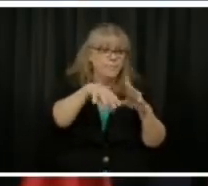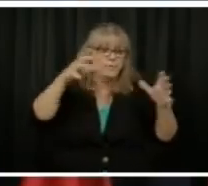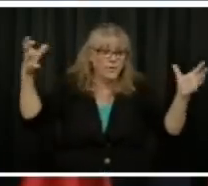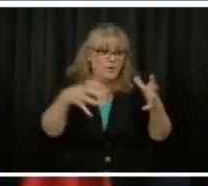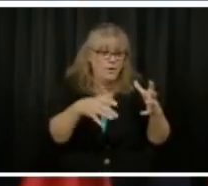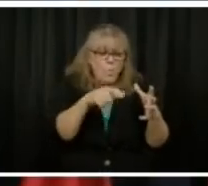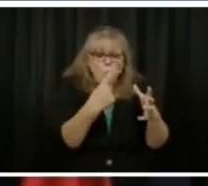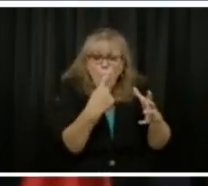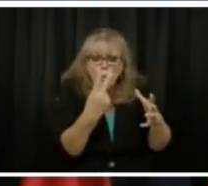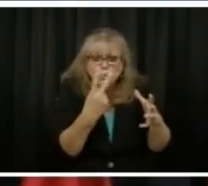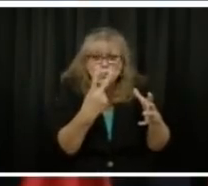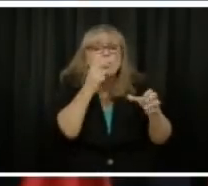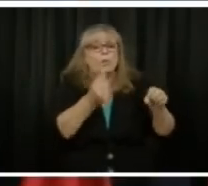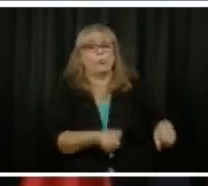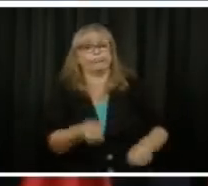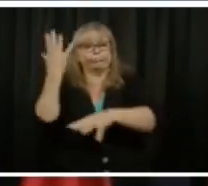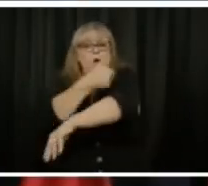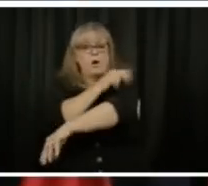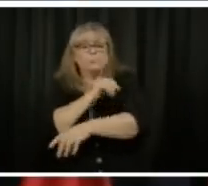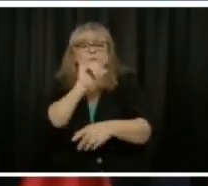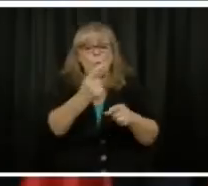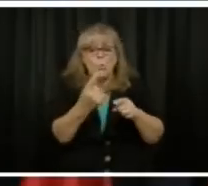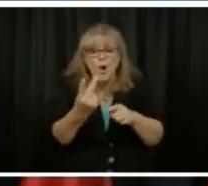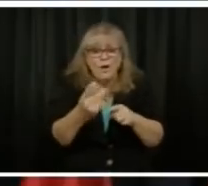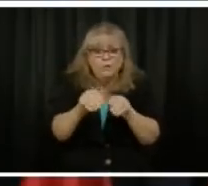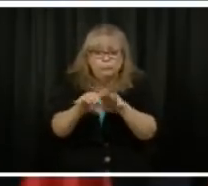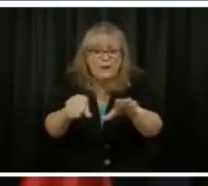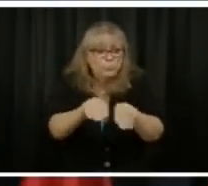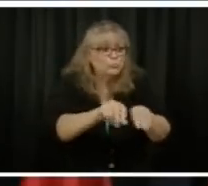So let's have fun, safe way, responsibility.